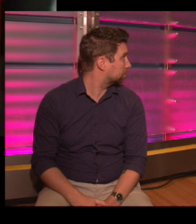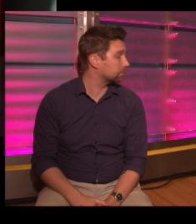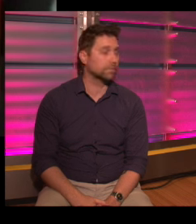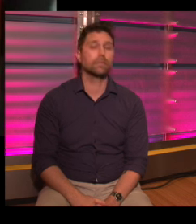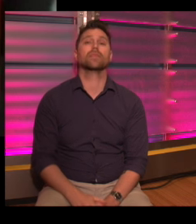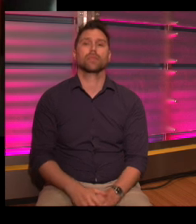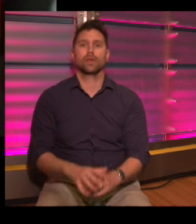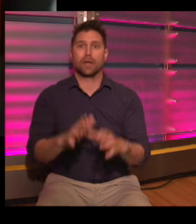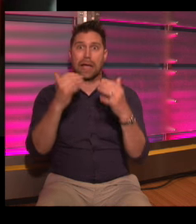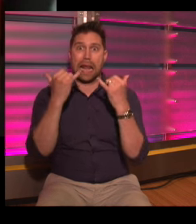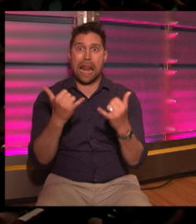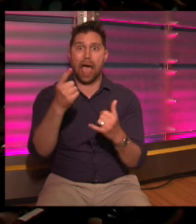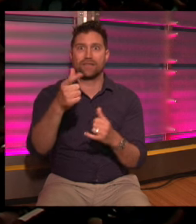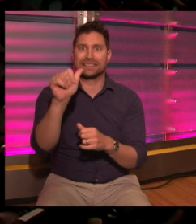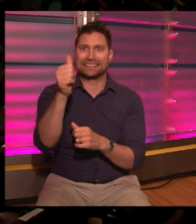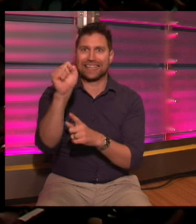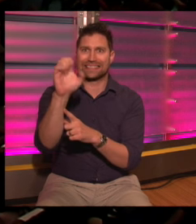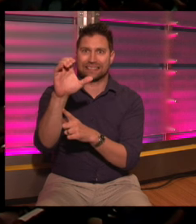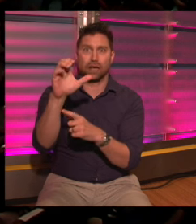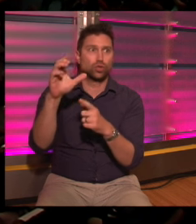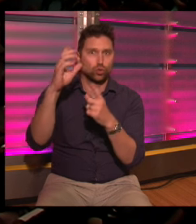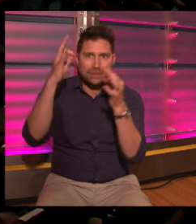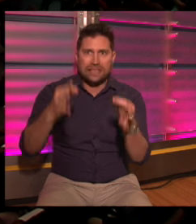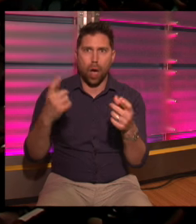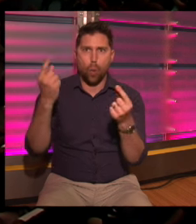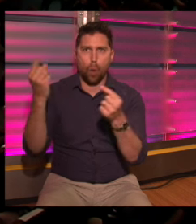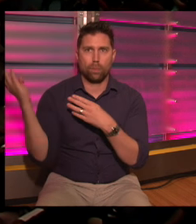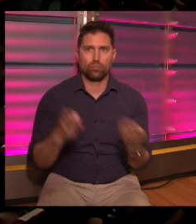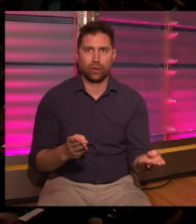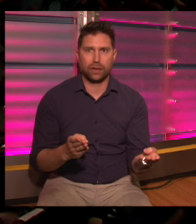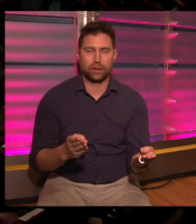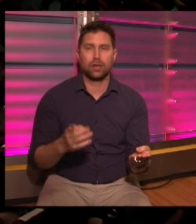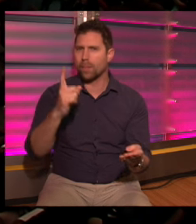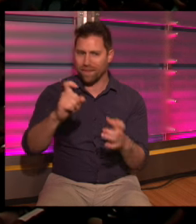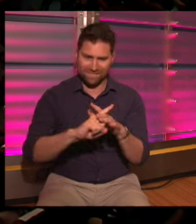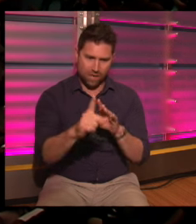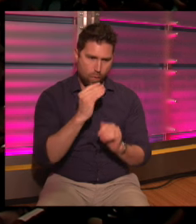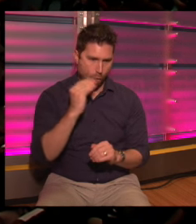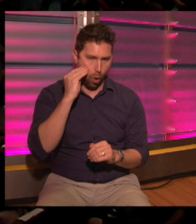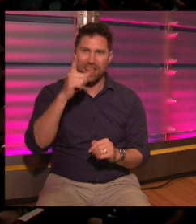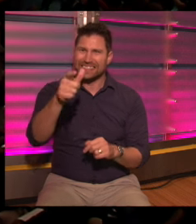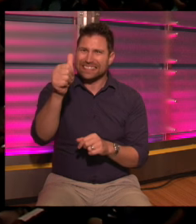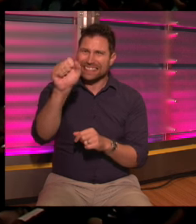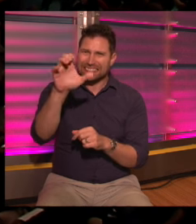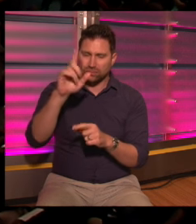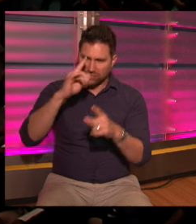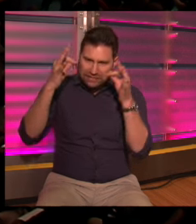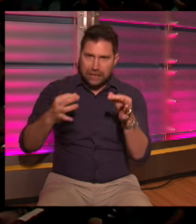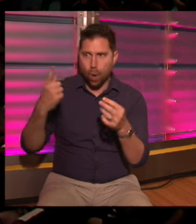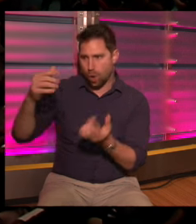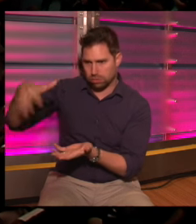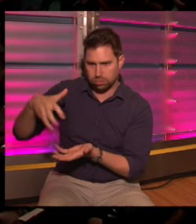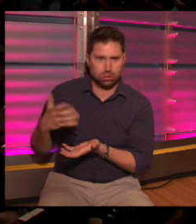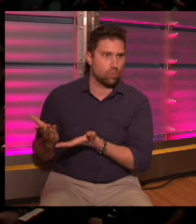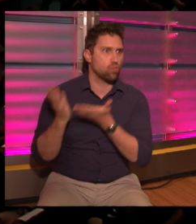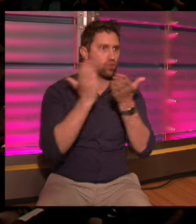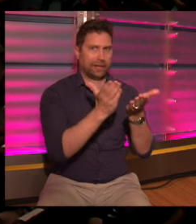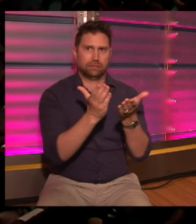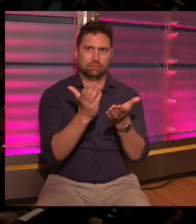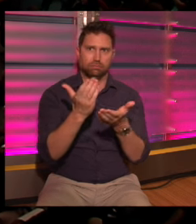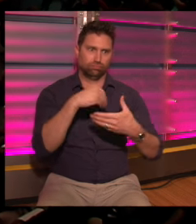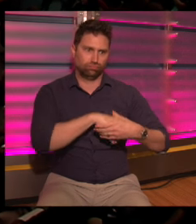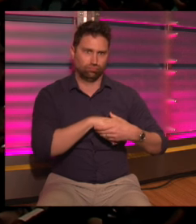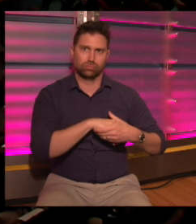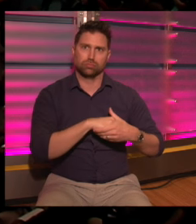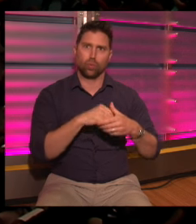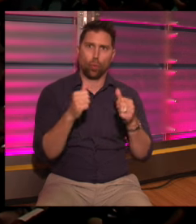So you now have 10 seconds to decide what you're going to bring. You've got, you're fleeing your home, you've got 10 seconds to decide what it is that you're going to bring